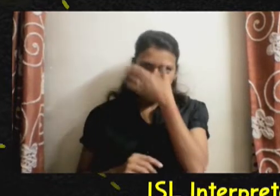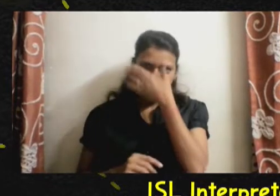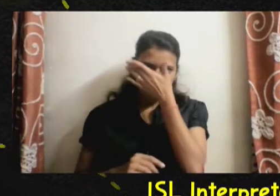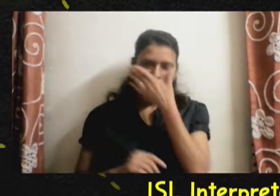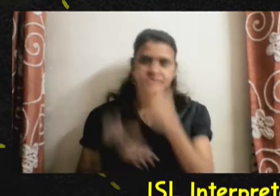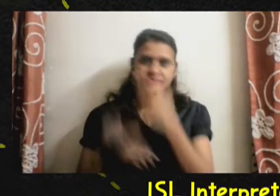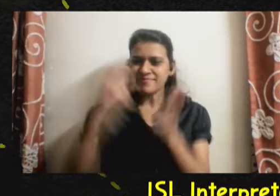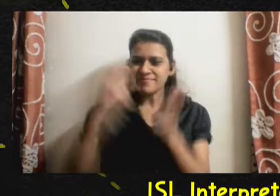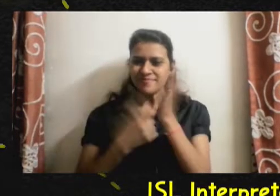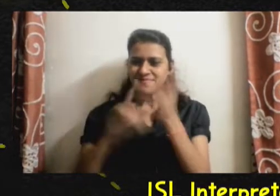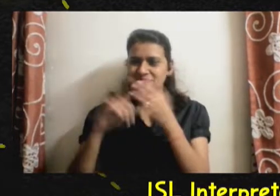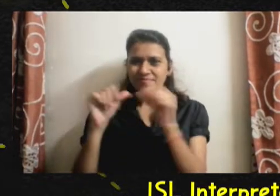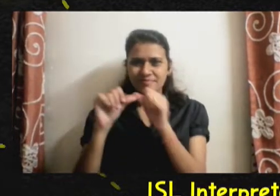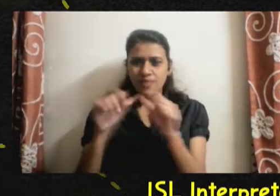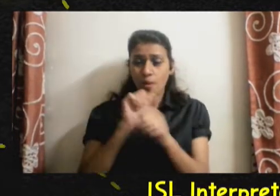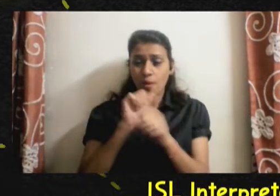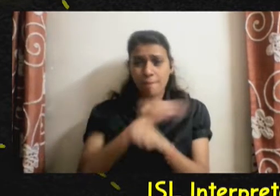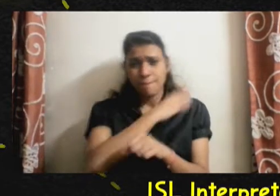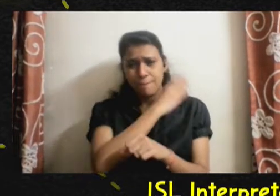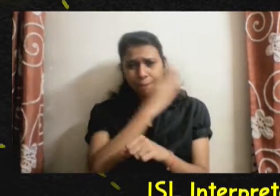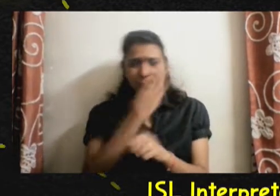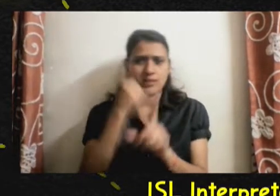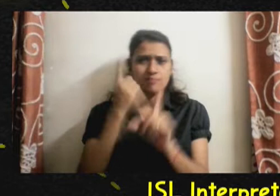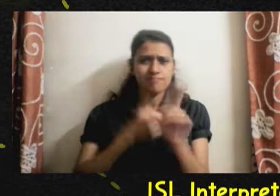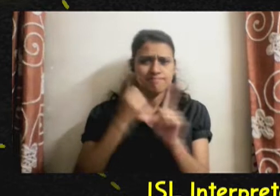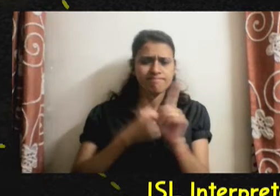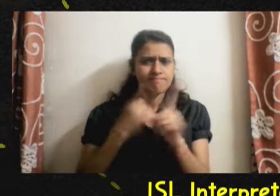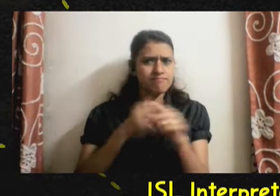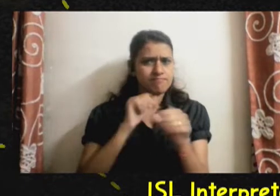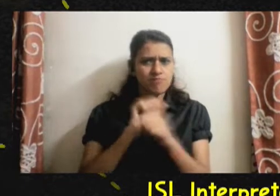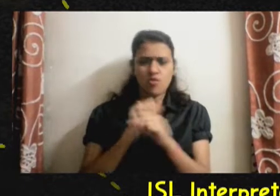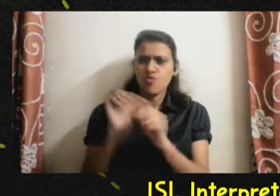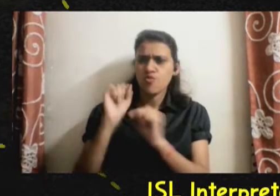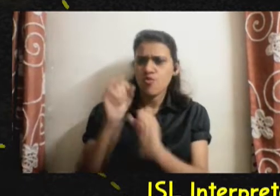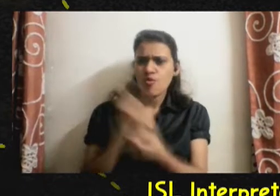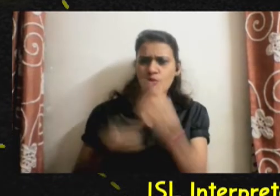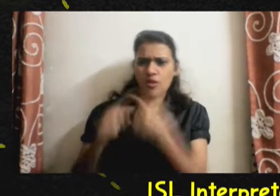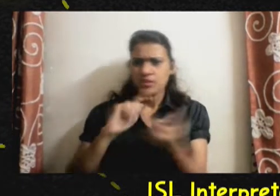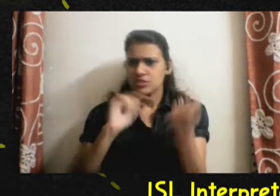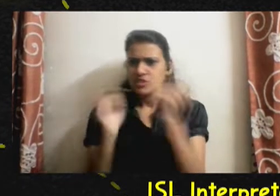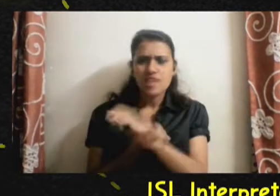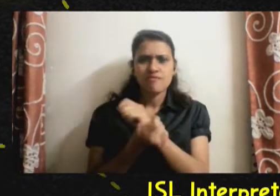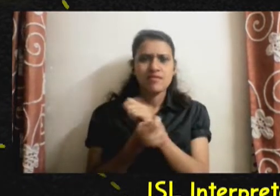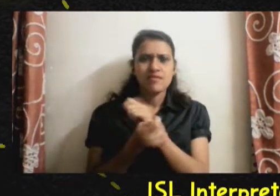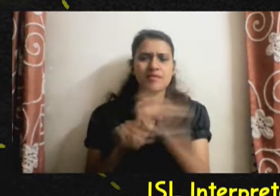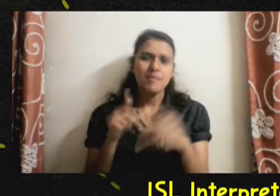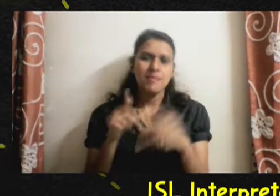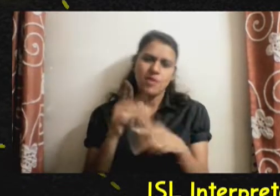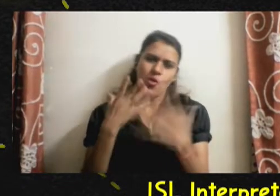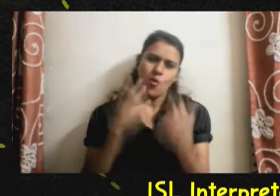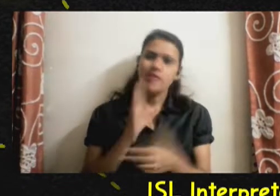transformed over many decades of work? How have your politics transformed? Is something that, would you speak about it for a little